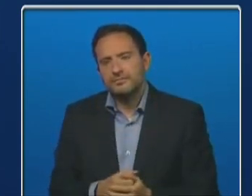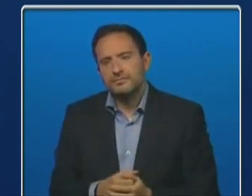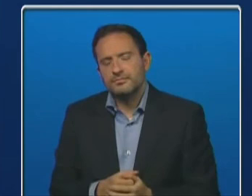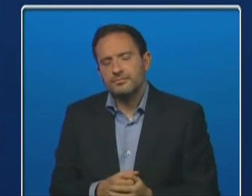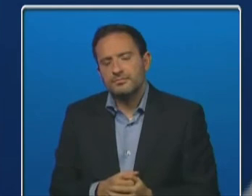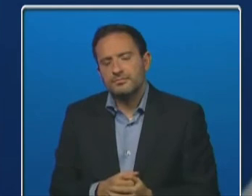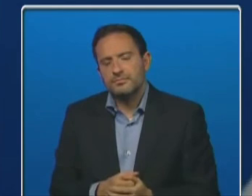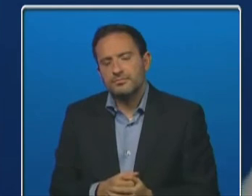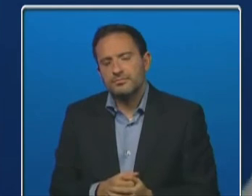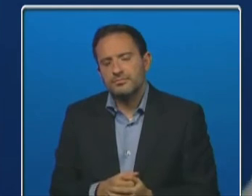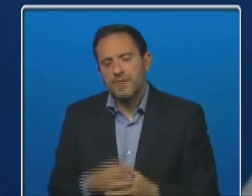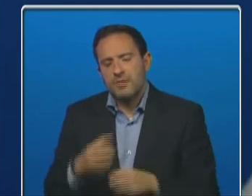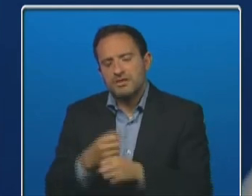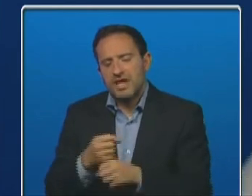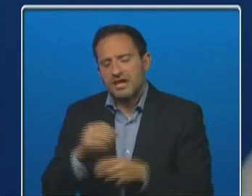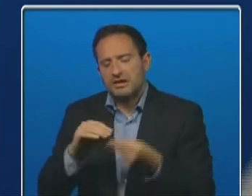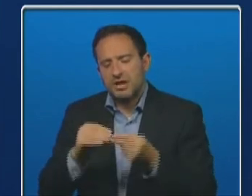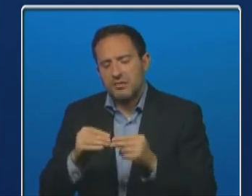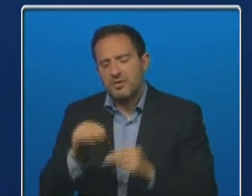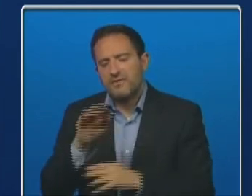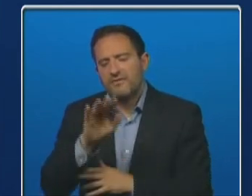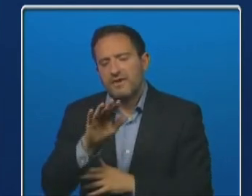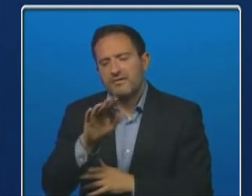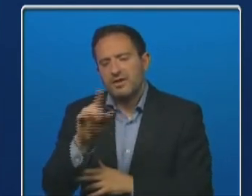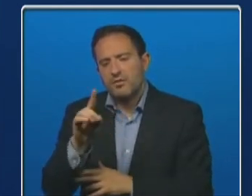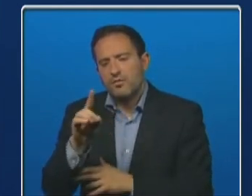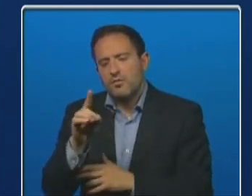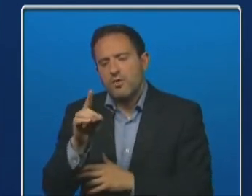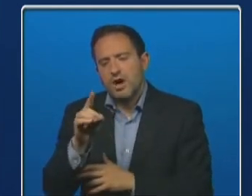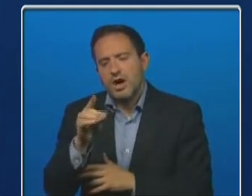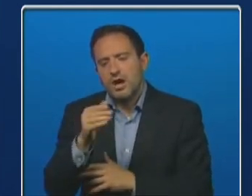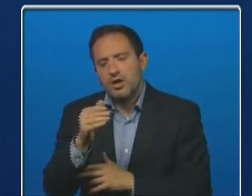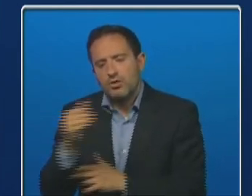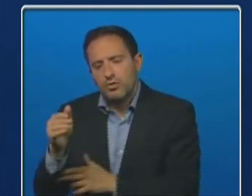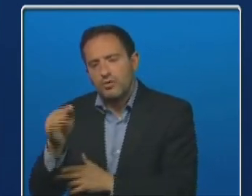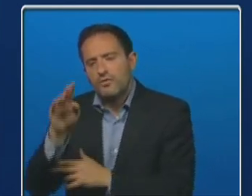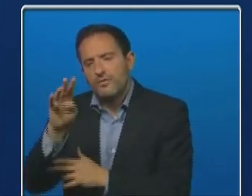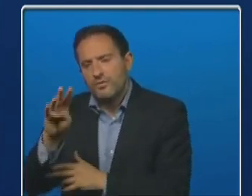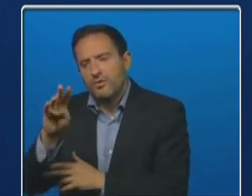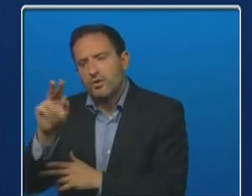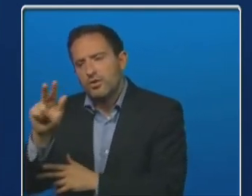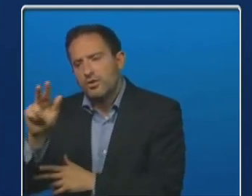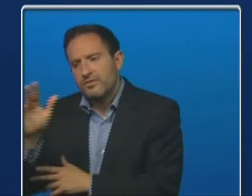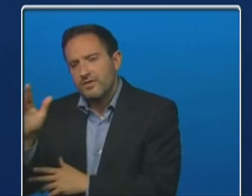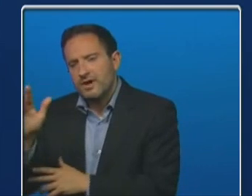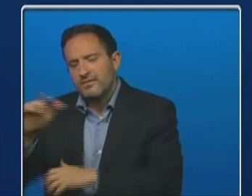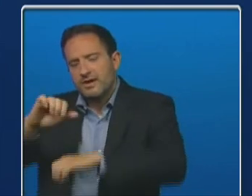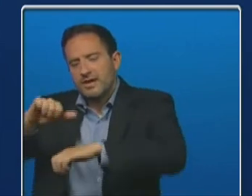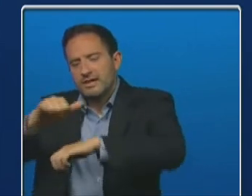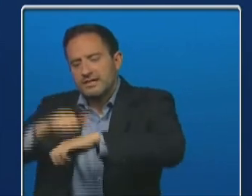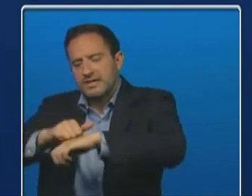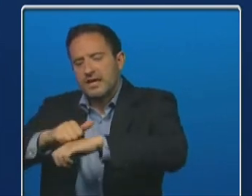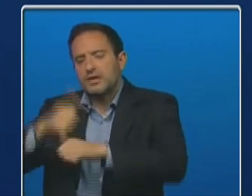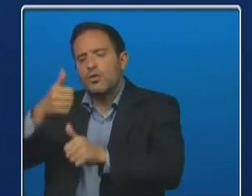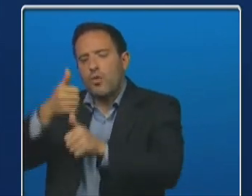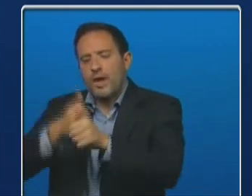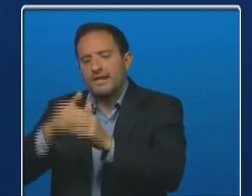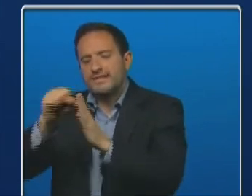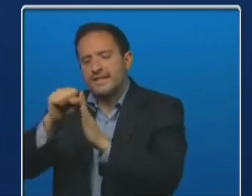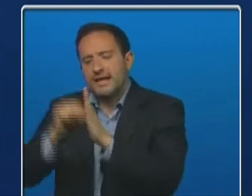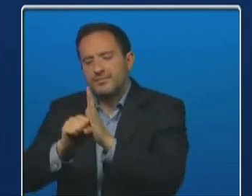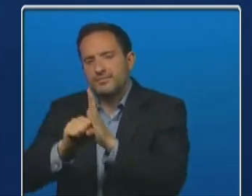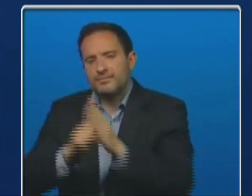take number 51 through 435 and assign to each state. And